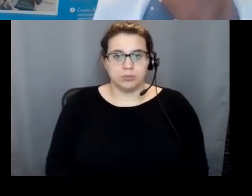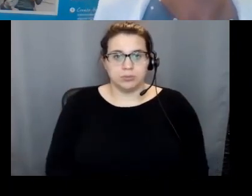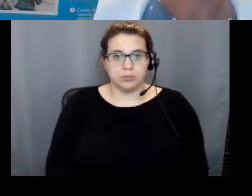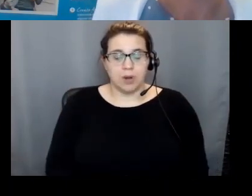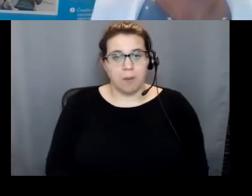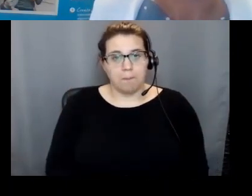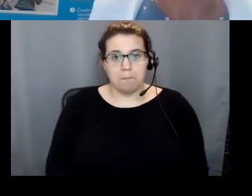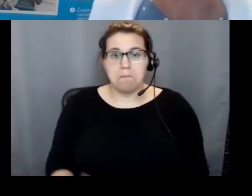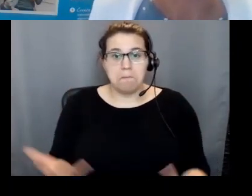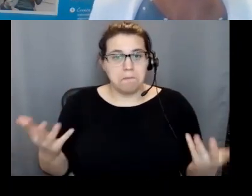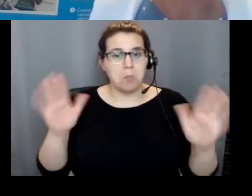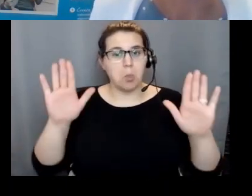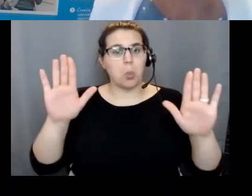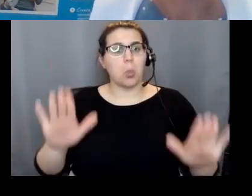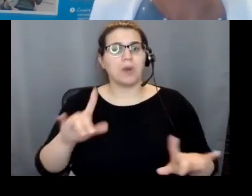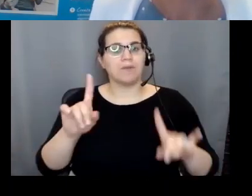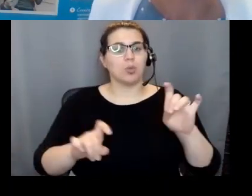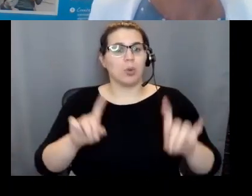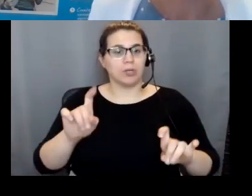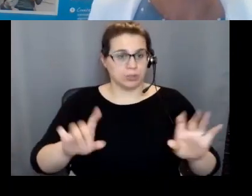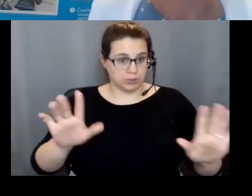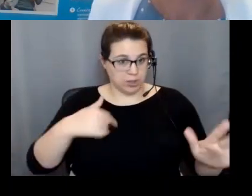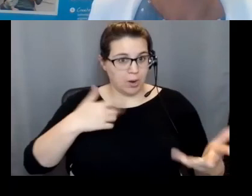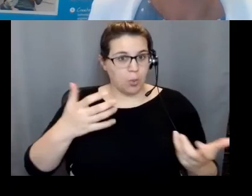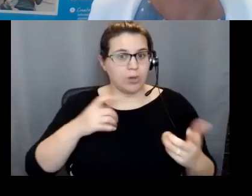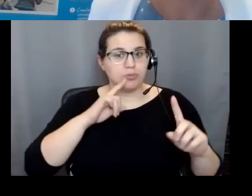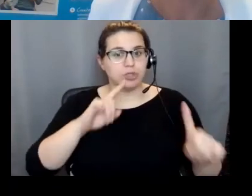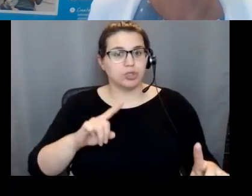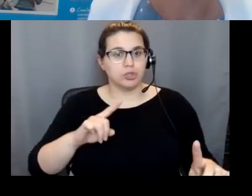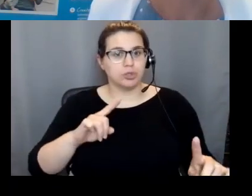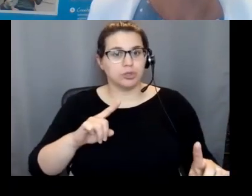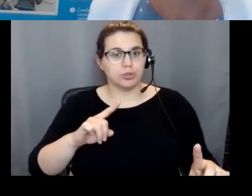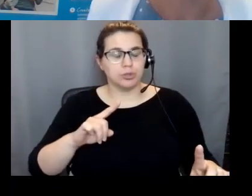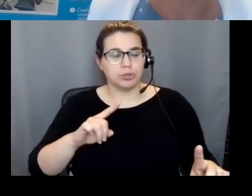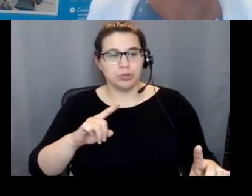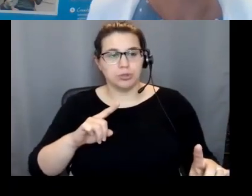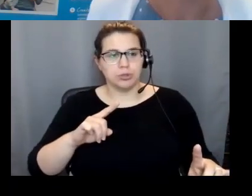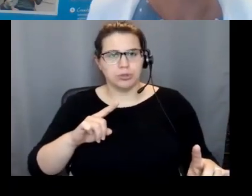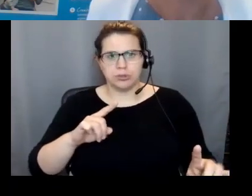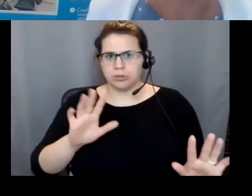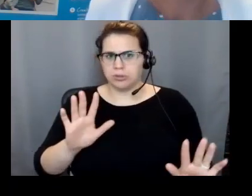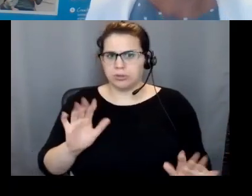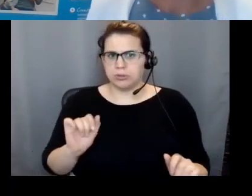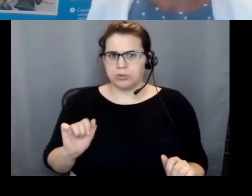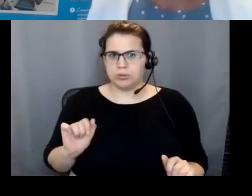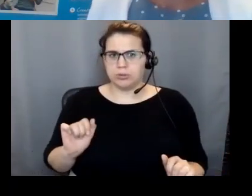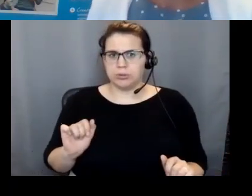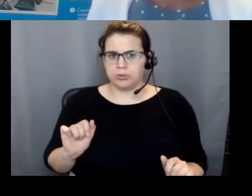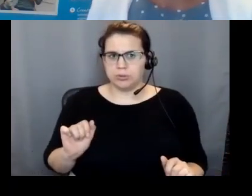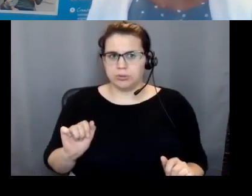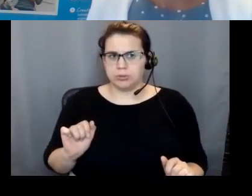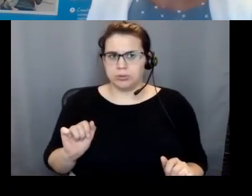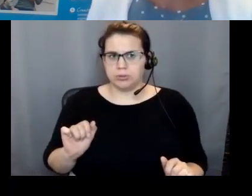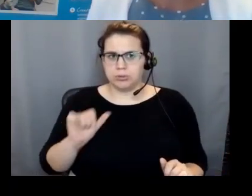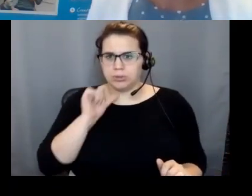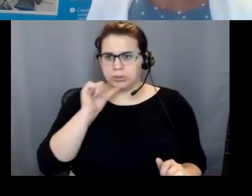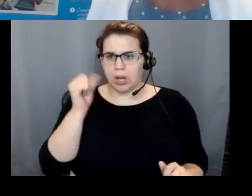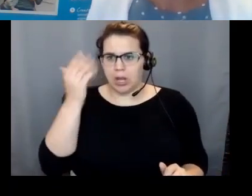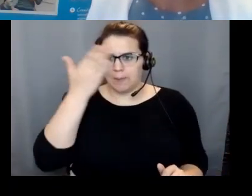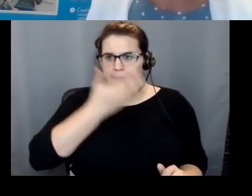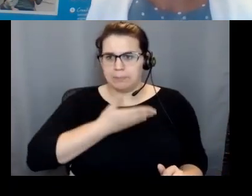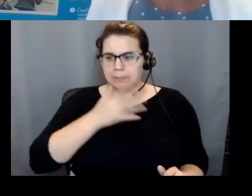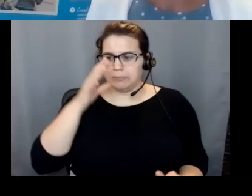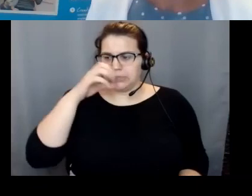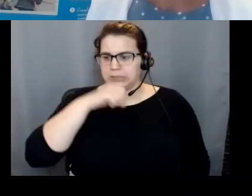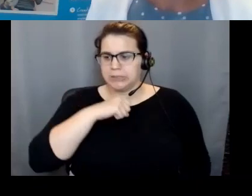Okay, those are all great questions, and I want to make sure that I'm not overlooking any.